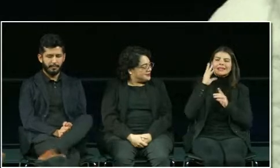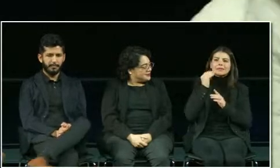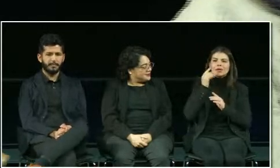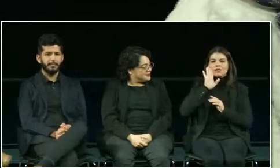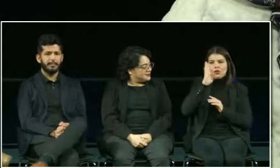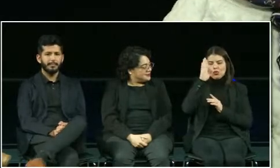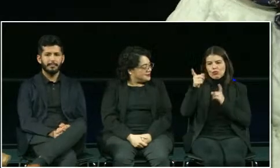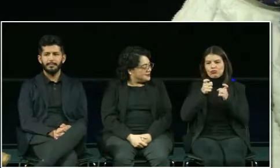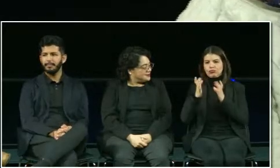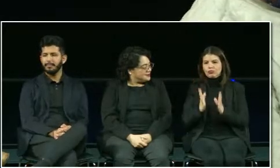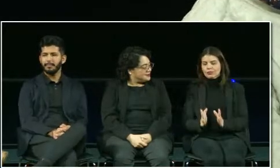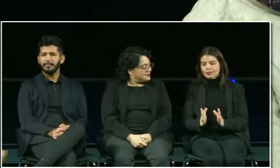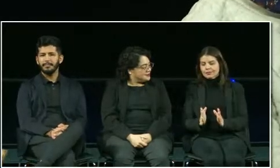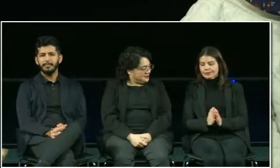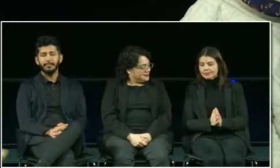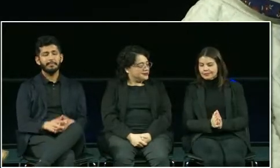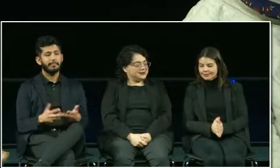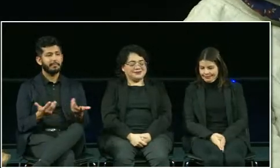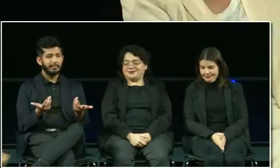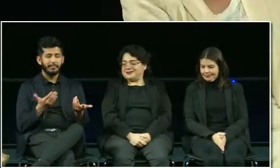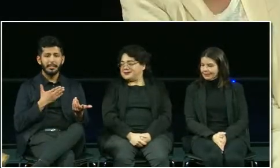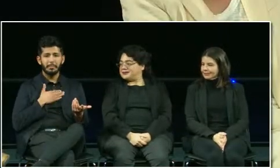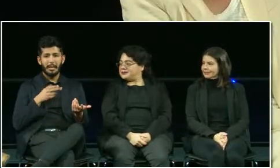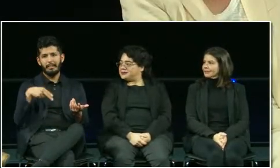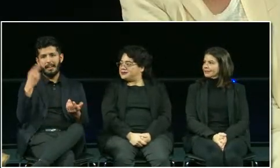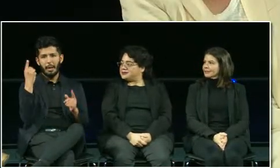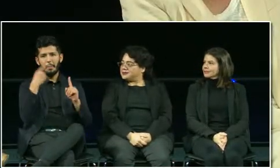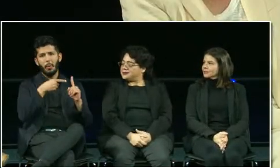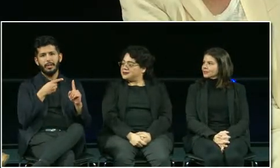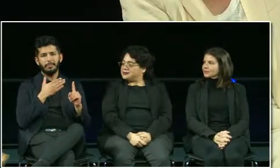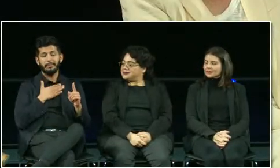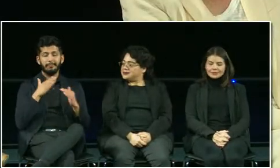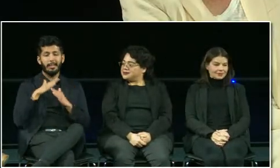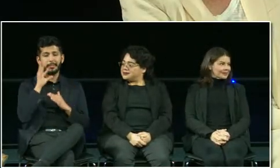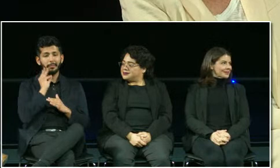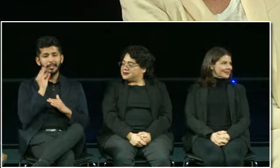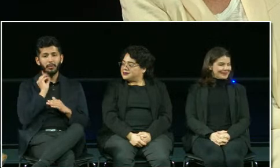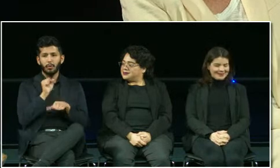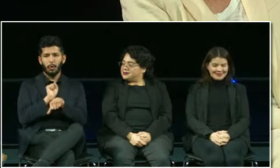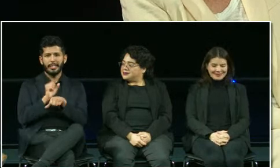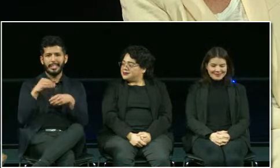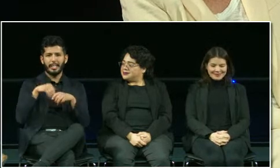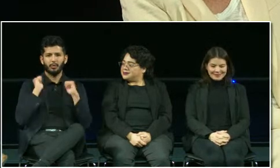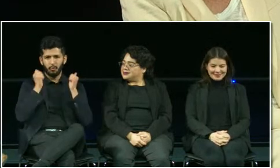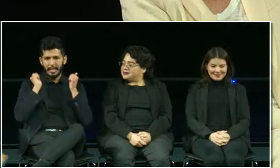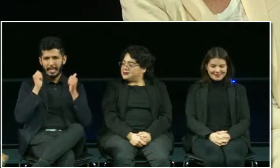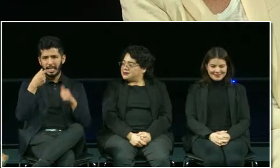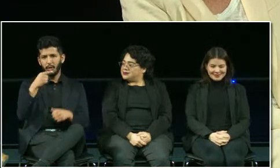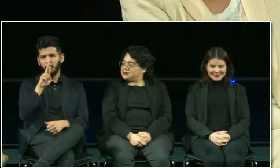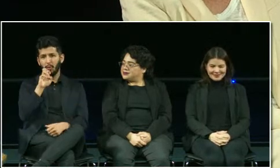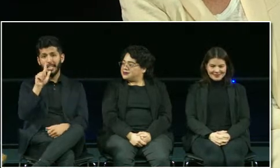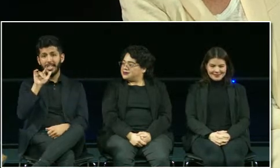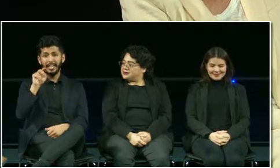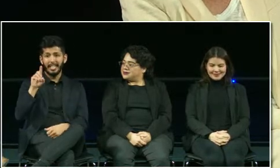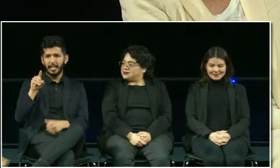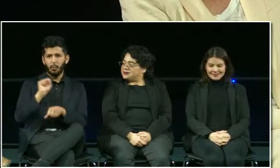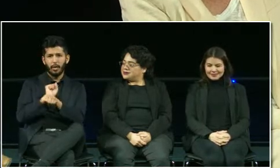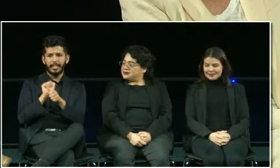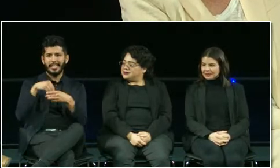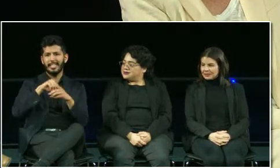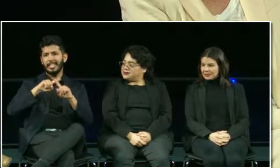experience? Oh, I mean, the high point was working in Greenland and doing this in a different language than my own. I'm from